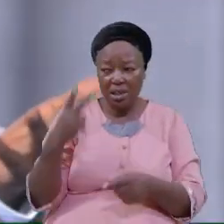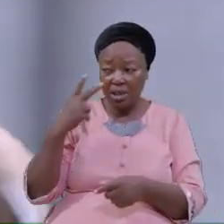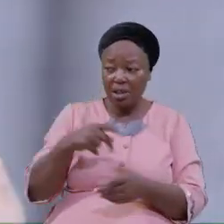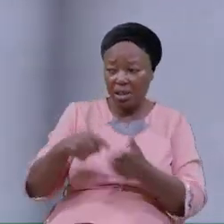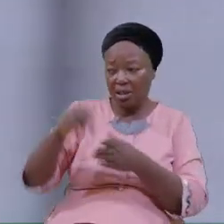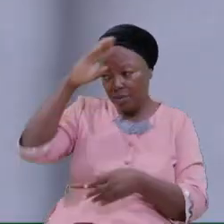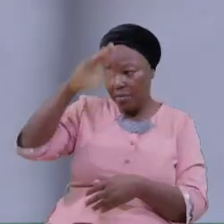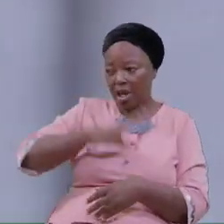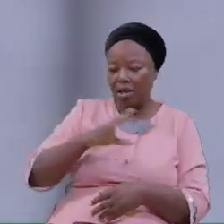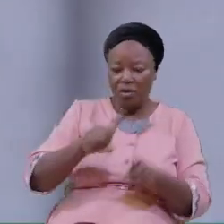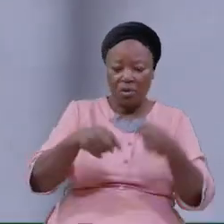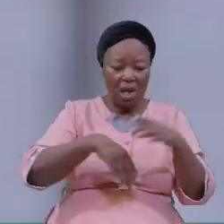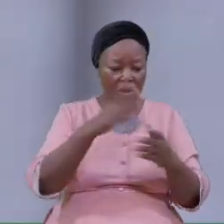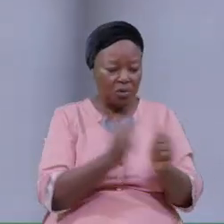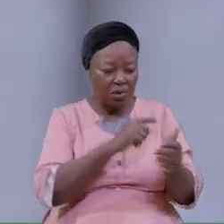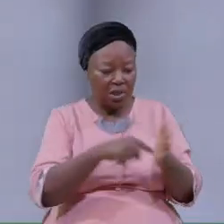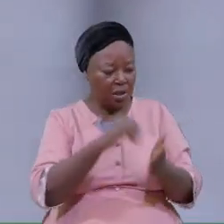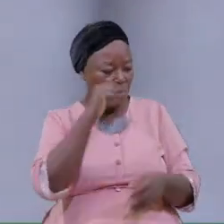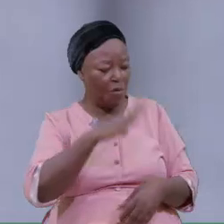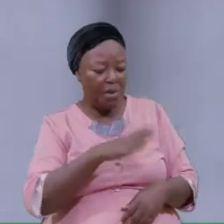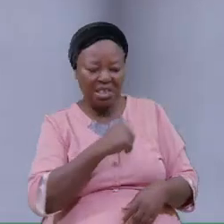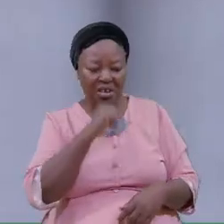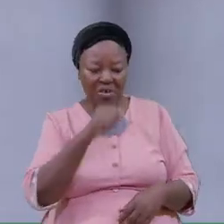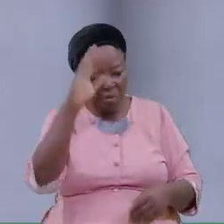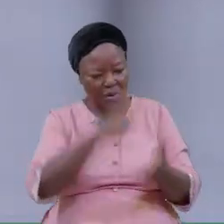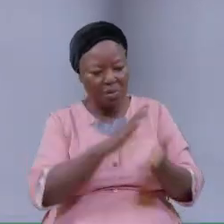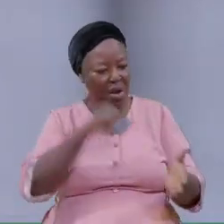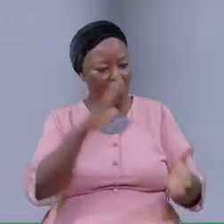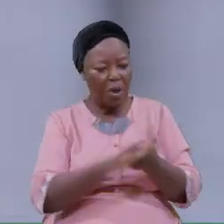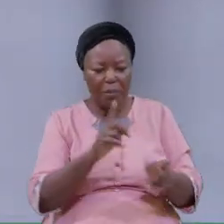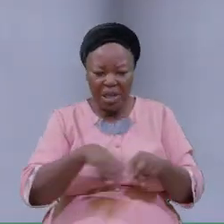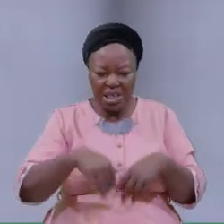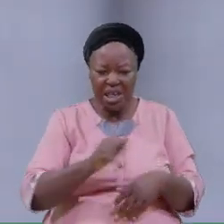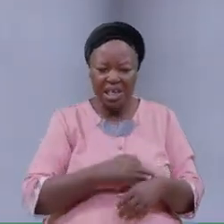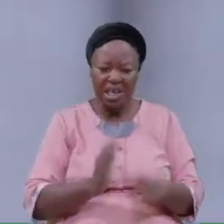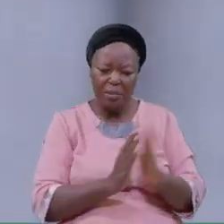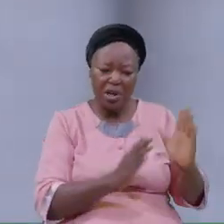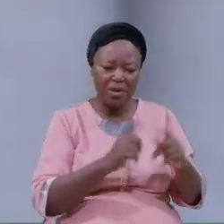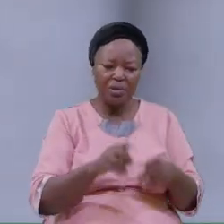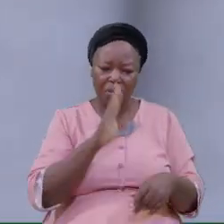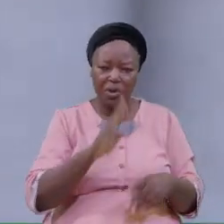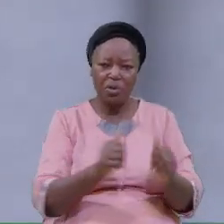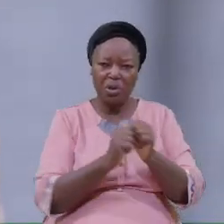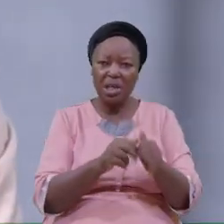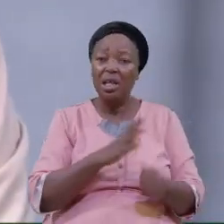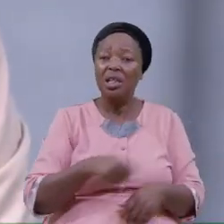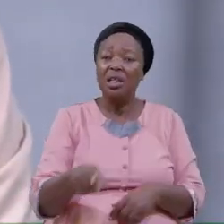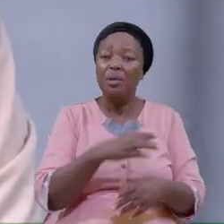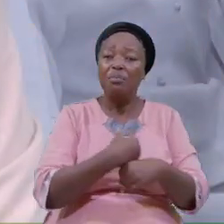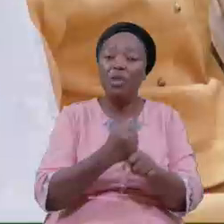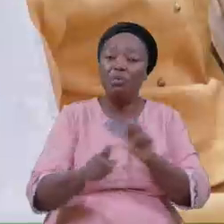with this woman. They are not husband and wife, but they try to glamorize that. They make people think of